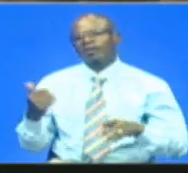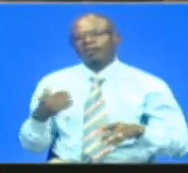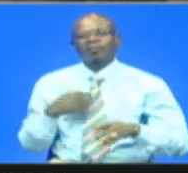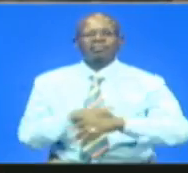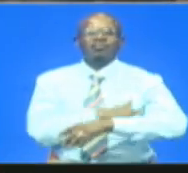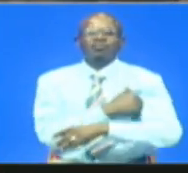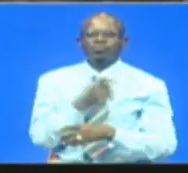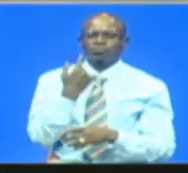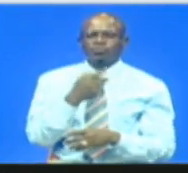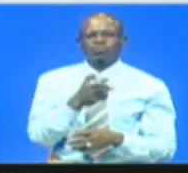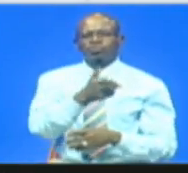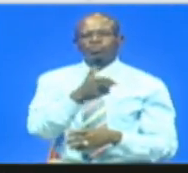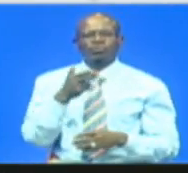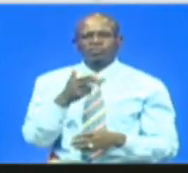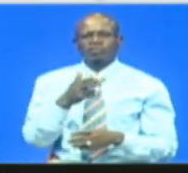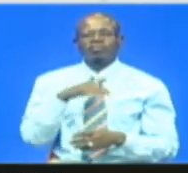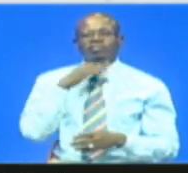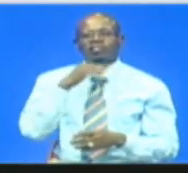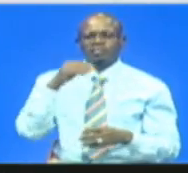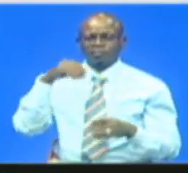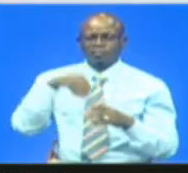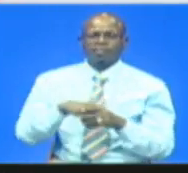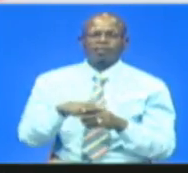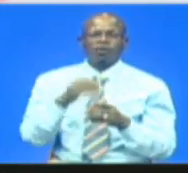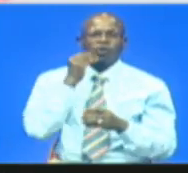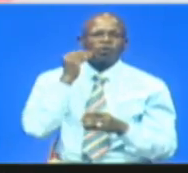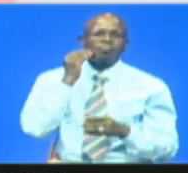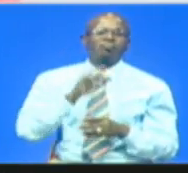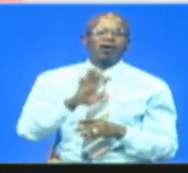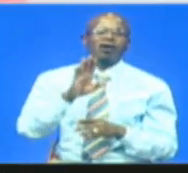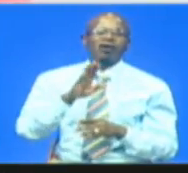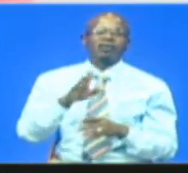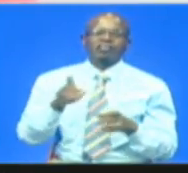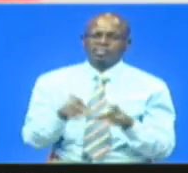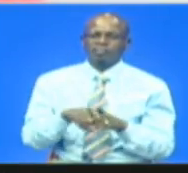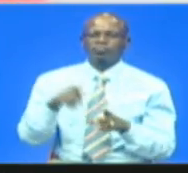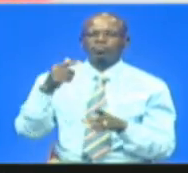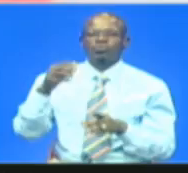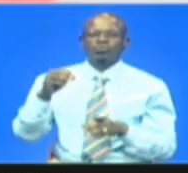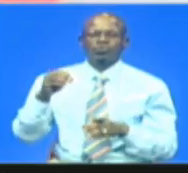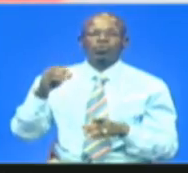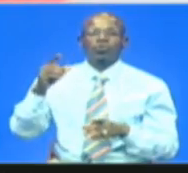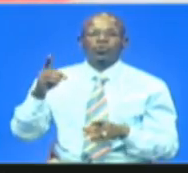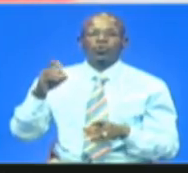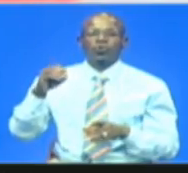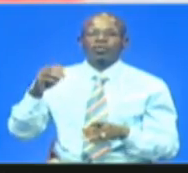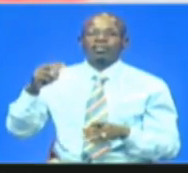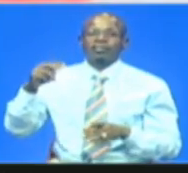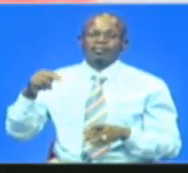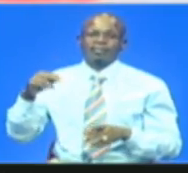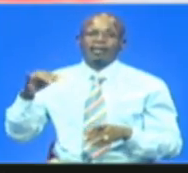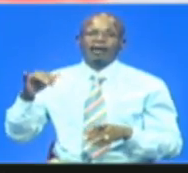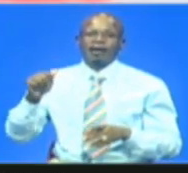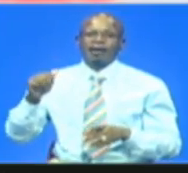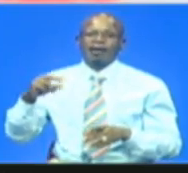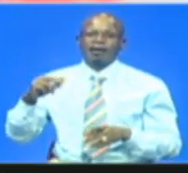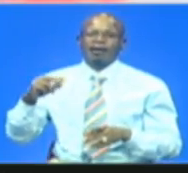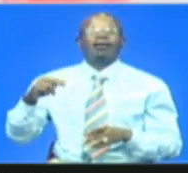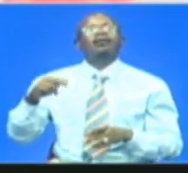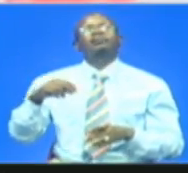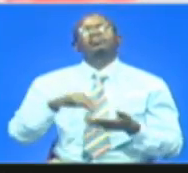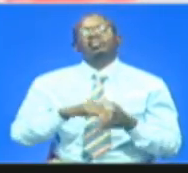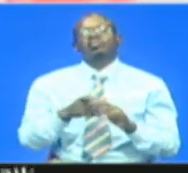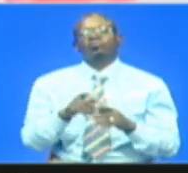unknown assailants at his home. And Todo Nyang Chief Ekal Lochamin was shot dead by suspected Merile bandits